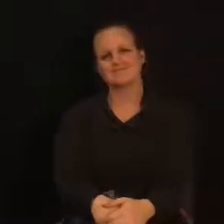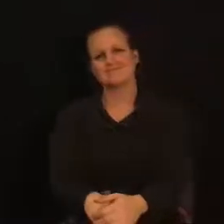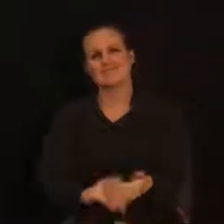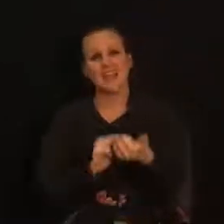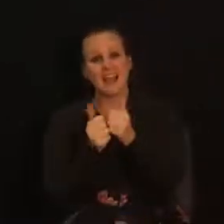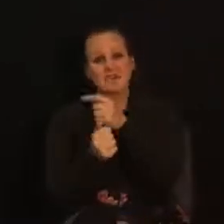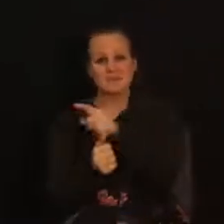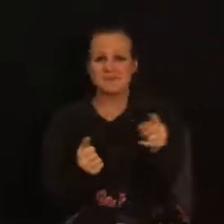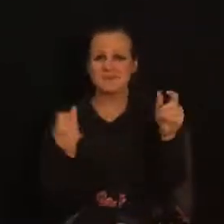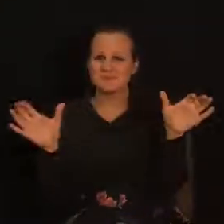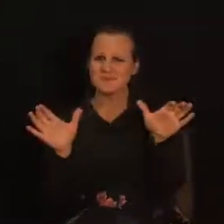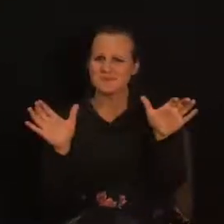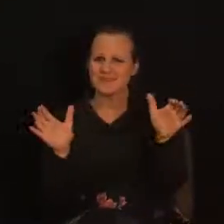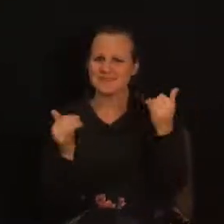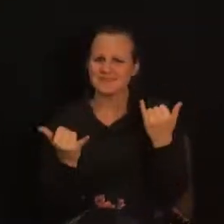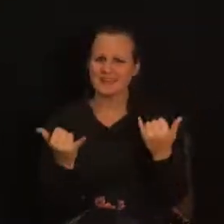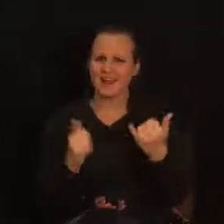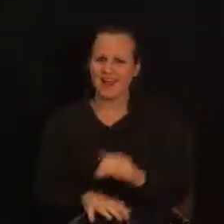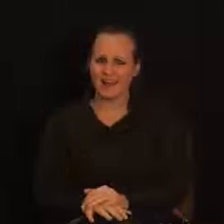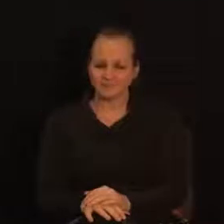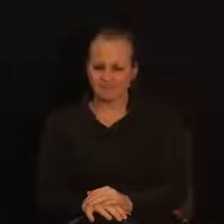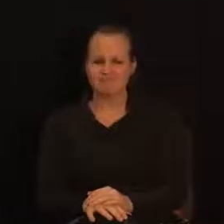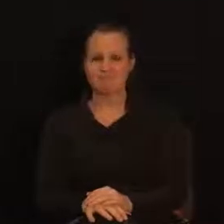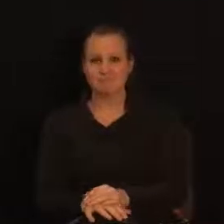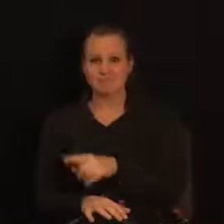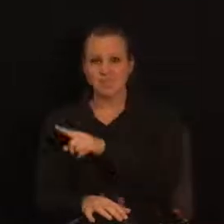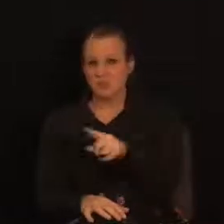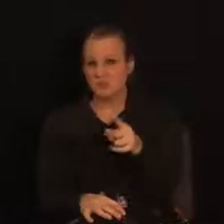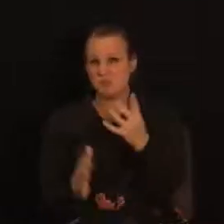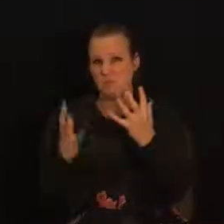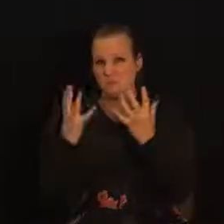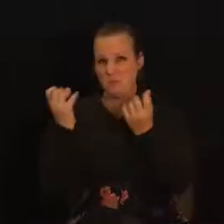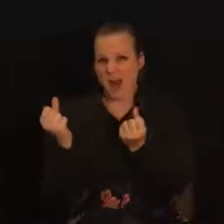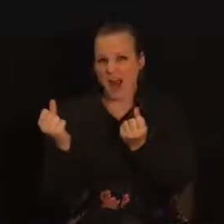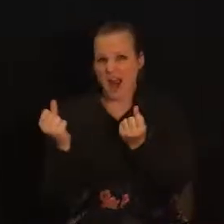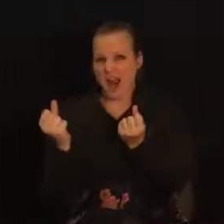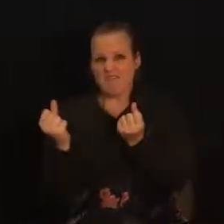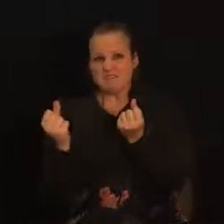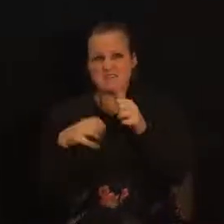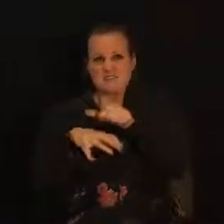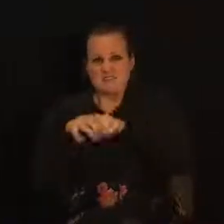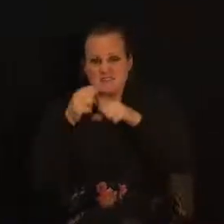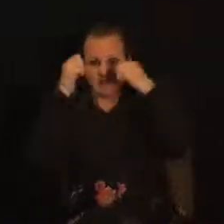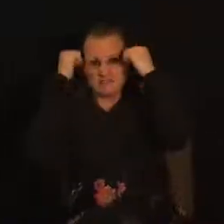How's everyone doing? You braved the cold, welcome.